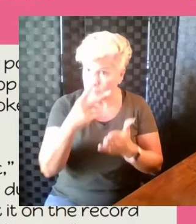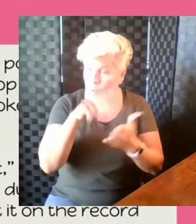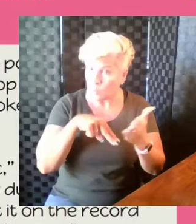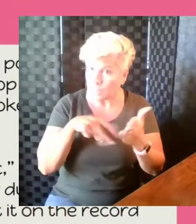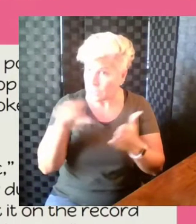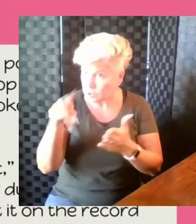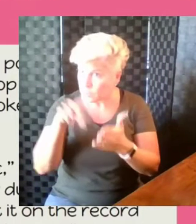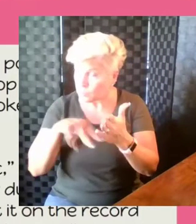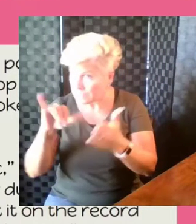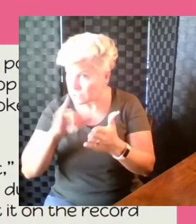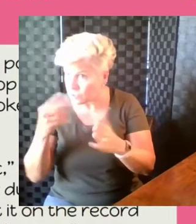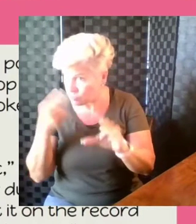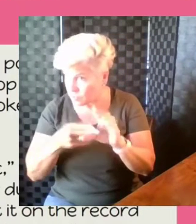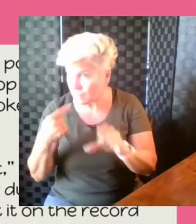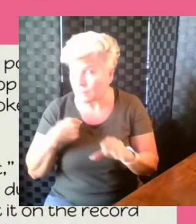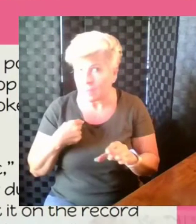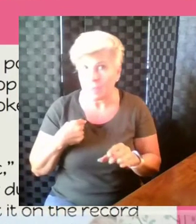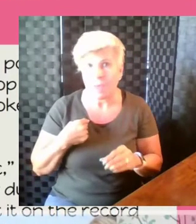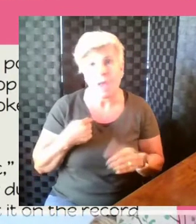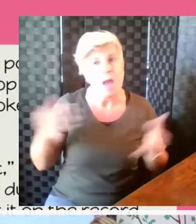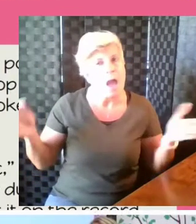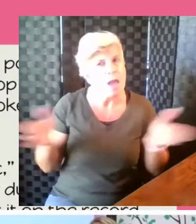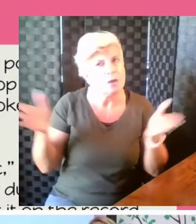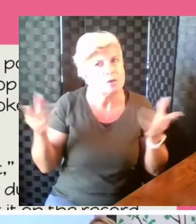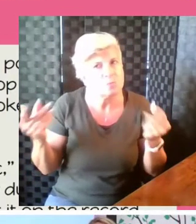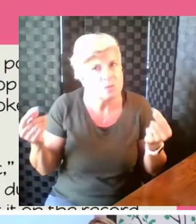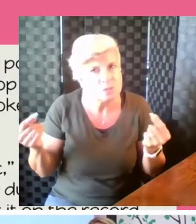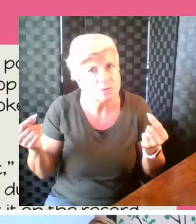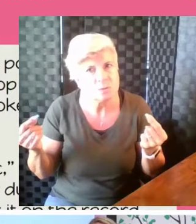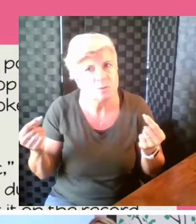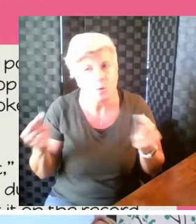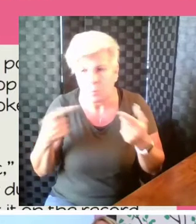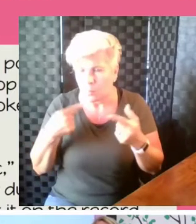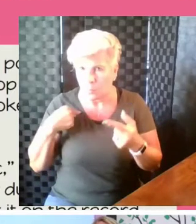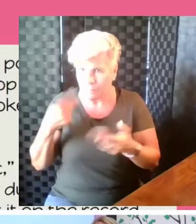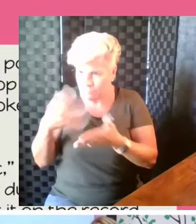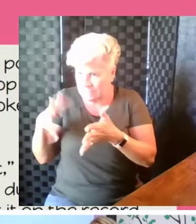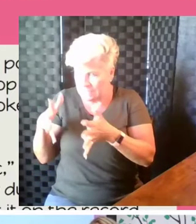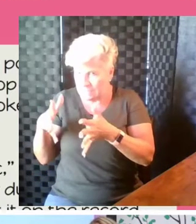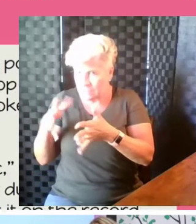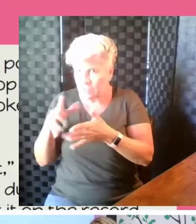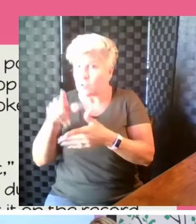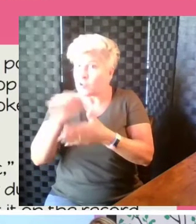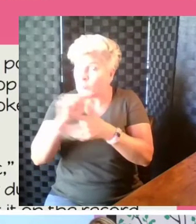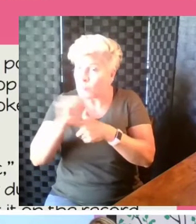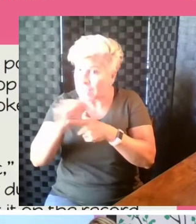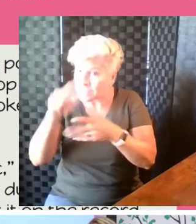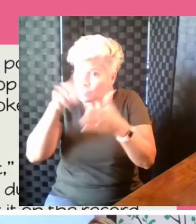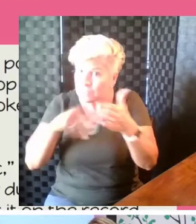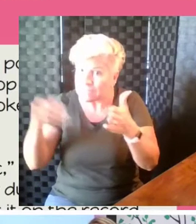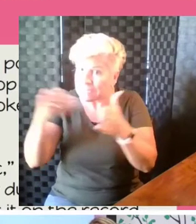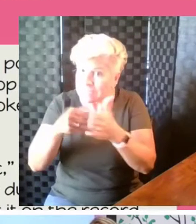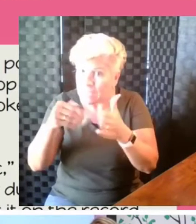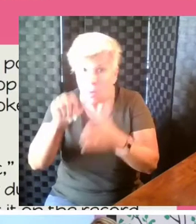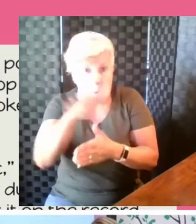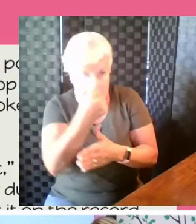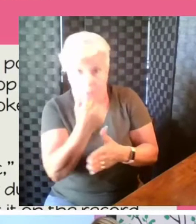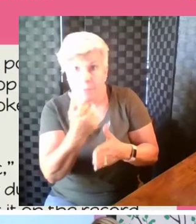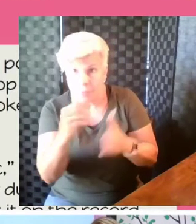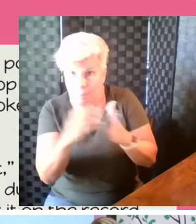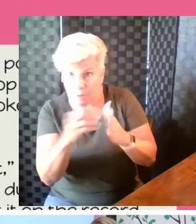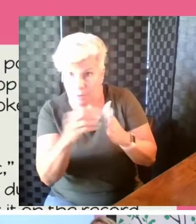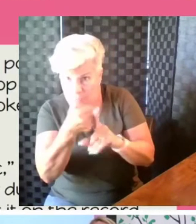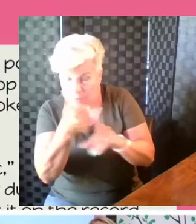passage as well. And what I really encourage you to do is when we get finished, you can practice reading this passage or another passage